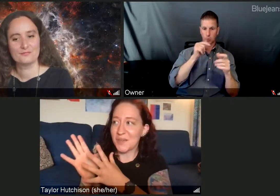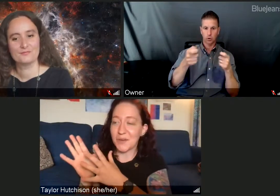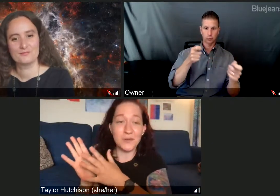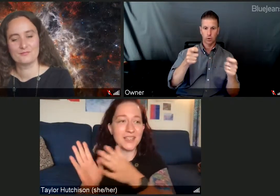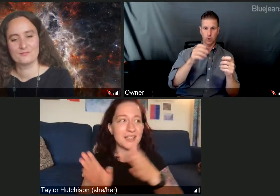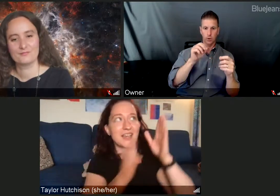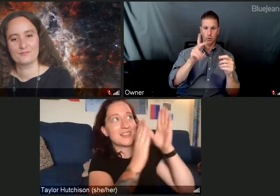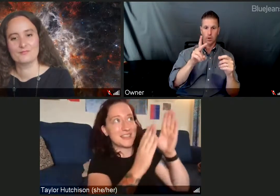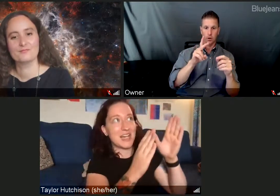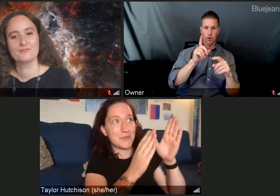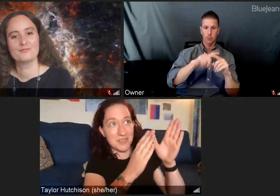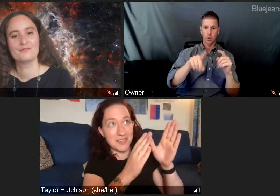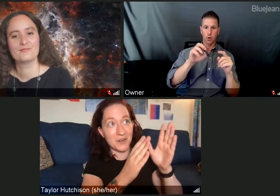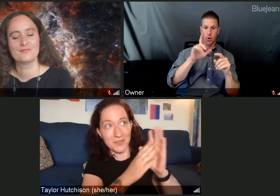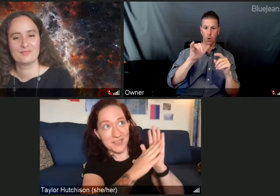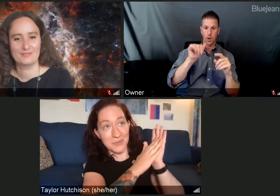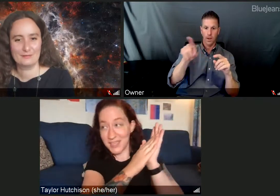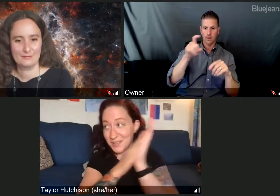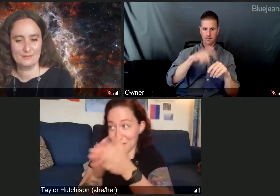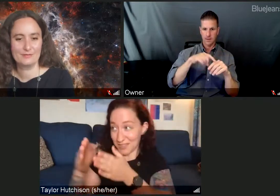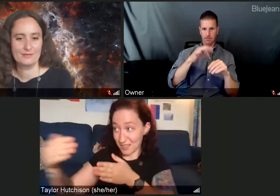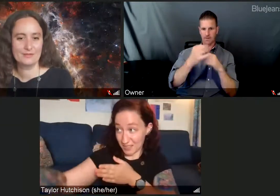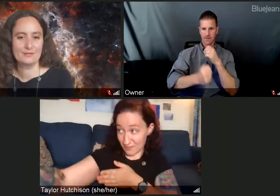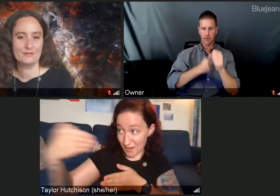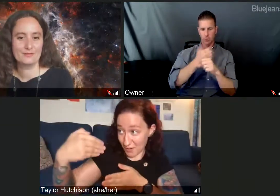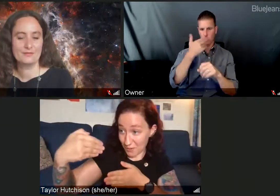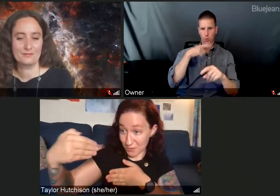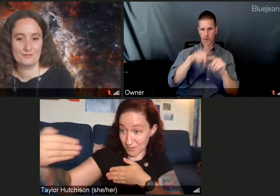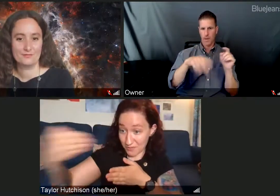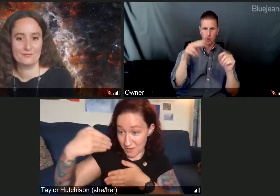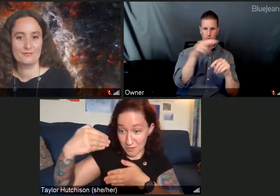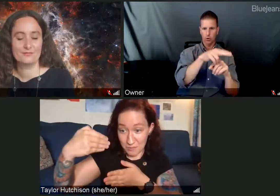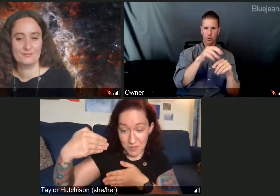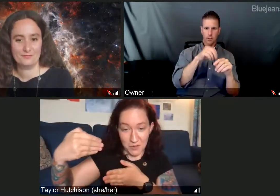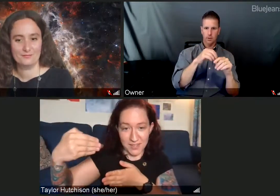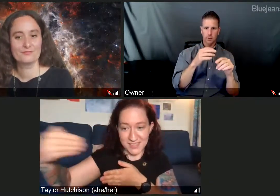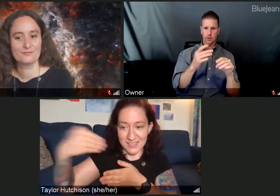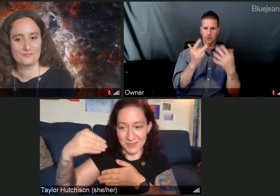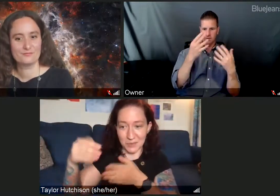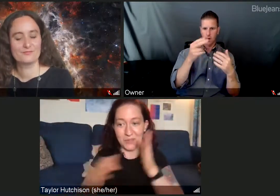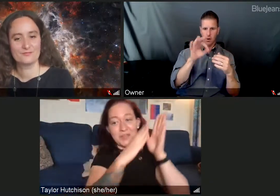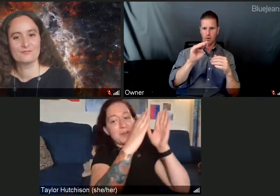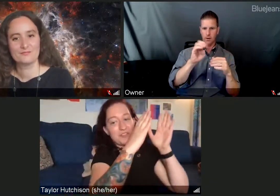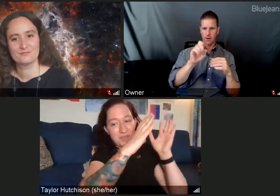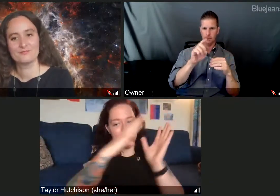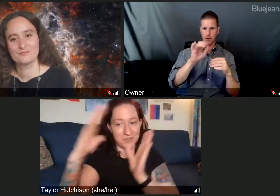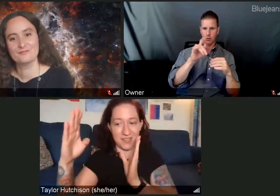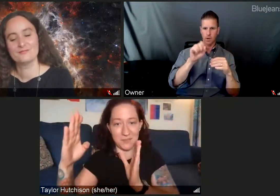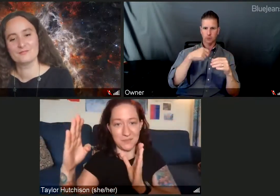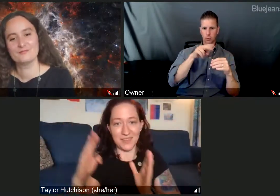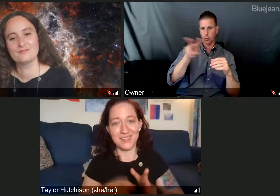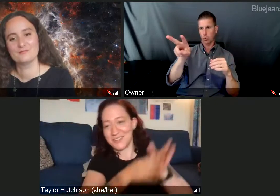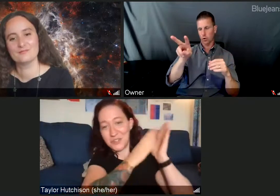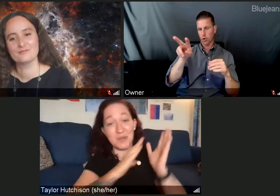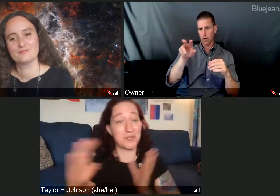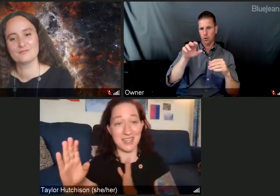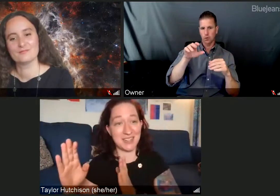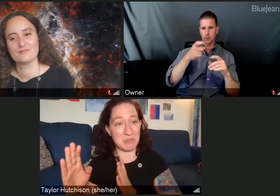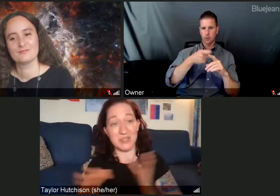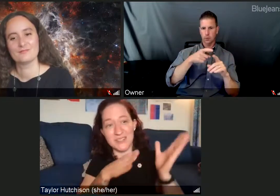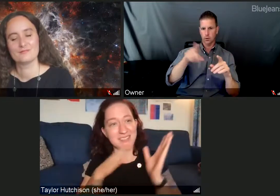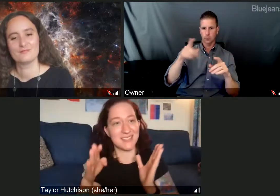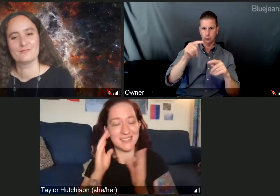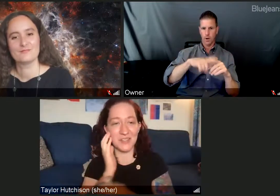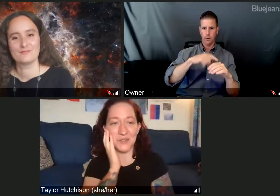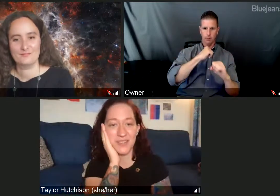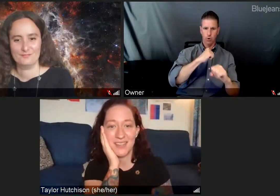like, okay, but only at this time of the year because we can't look into the fire hose of meteorites. And so we're looking away from it the whole time, trying to protect